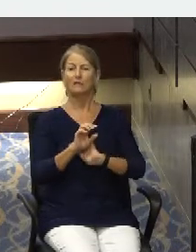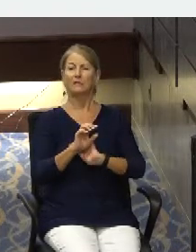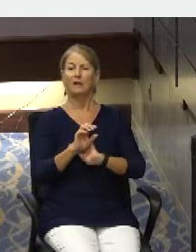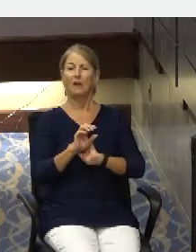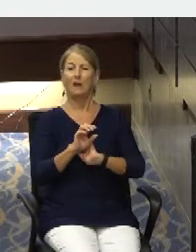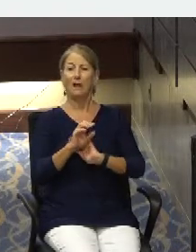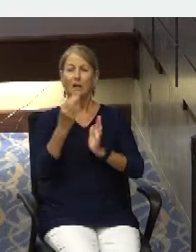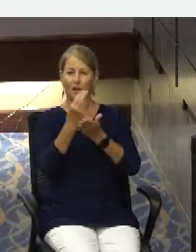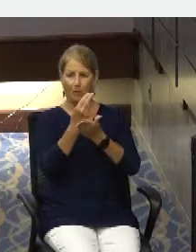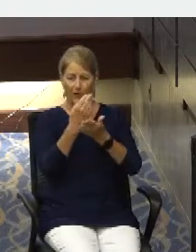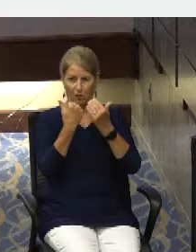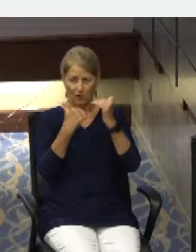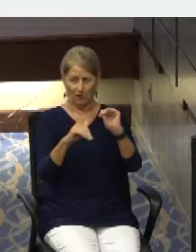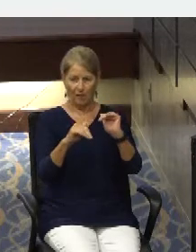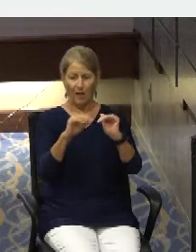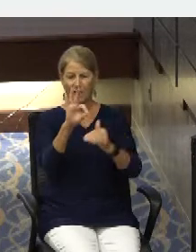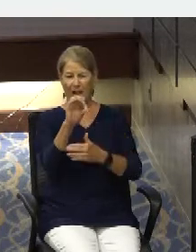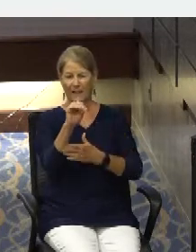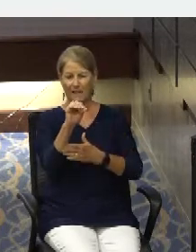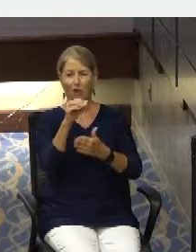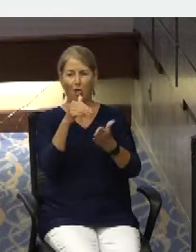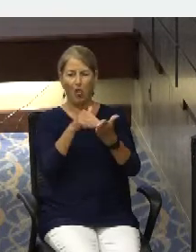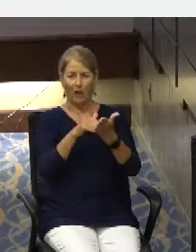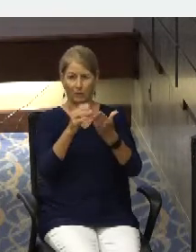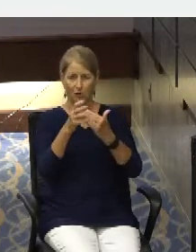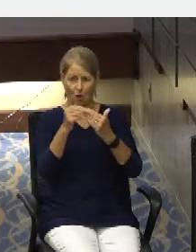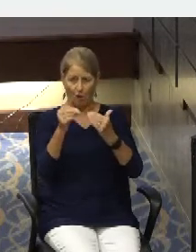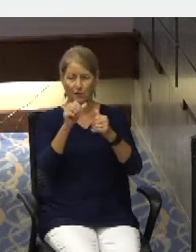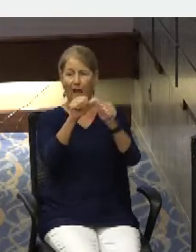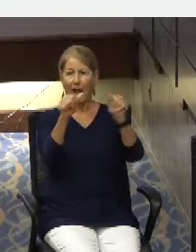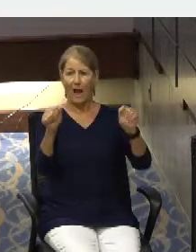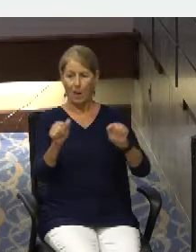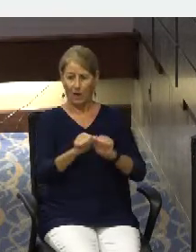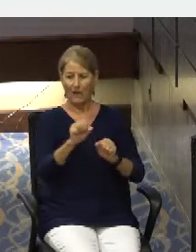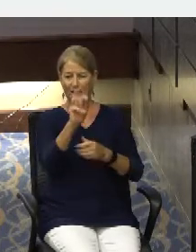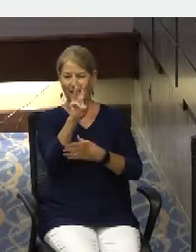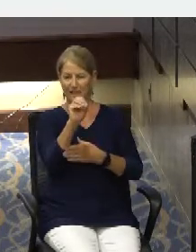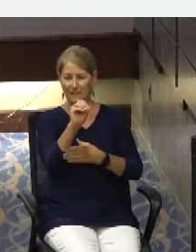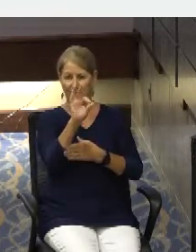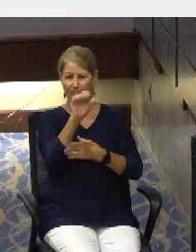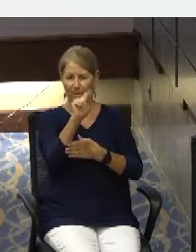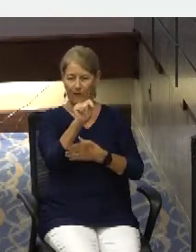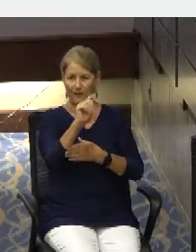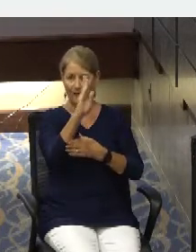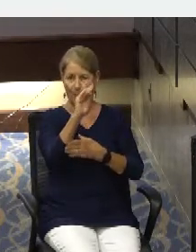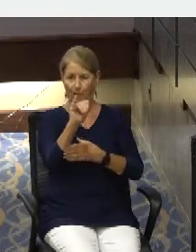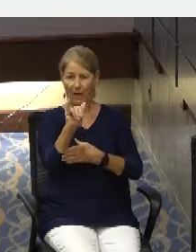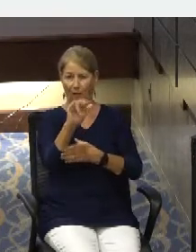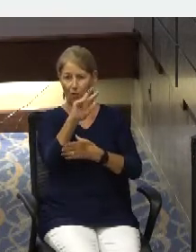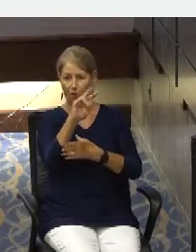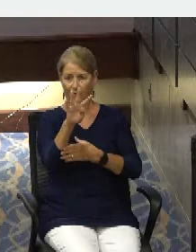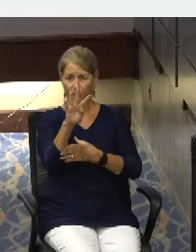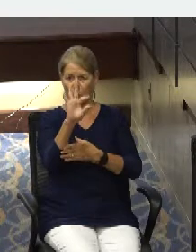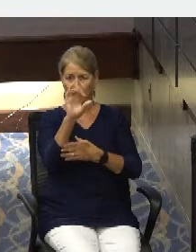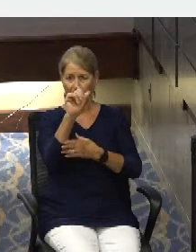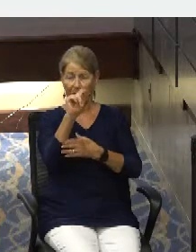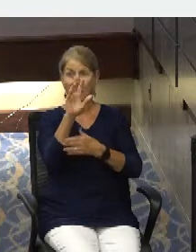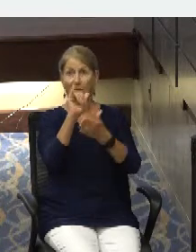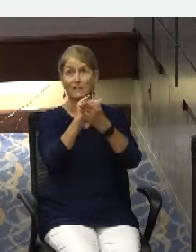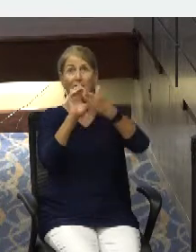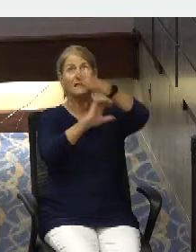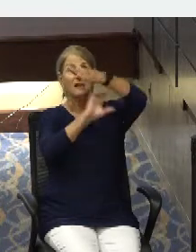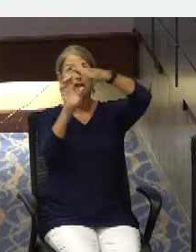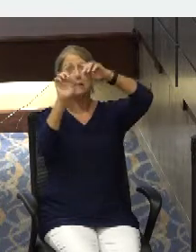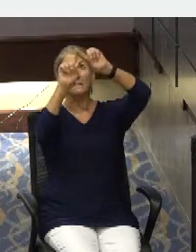was $90,000, and the area that could be covered is 60 feet by 34 feet. So it's that ceiling section highlighted